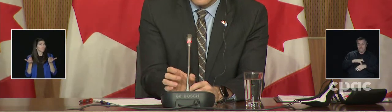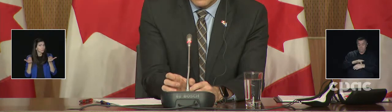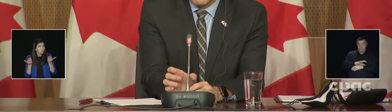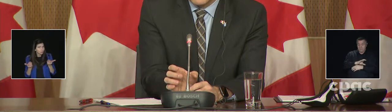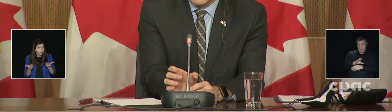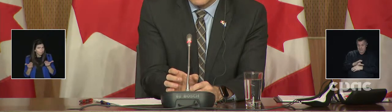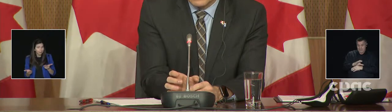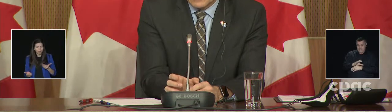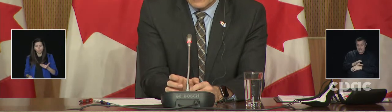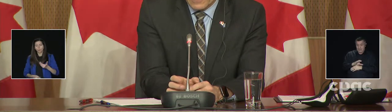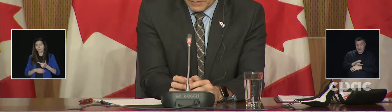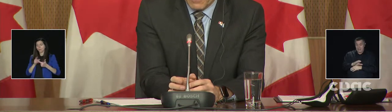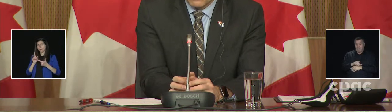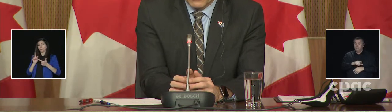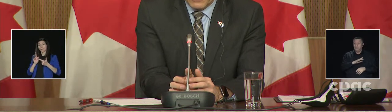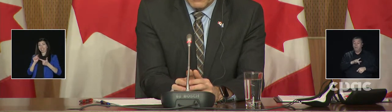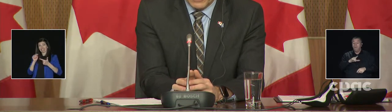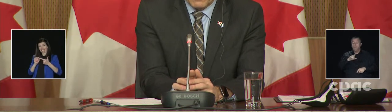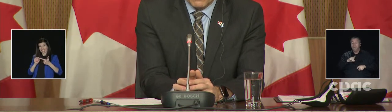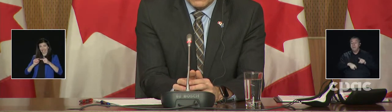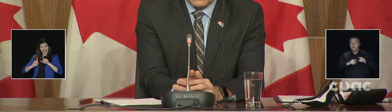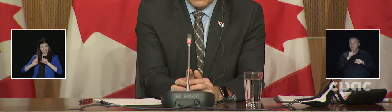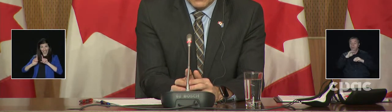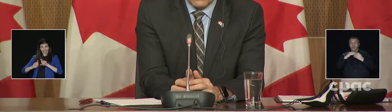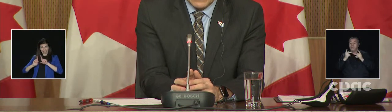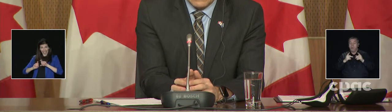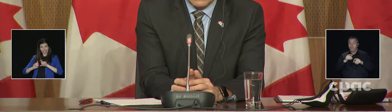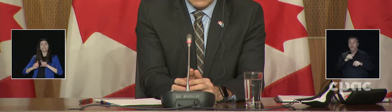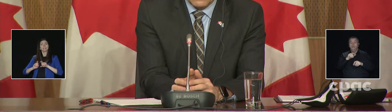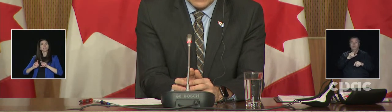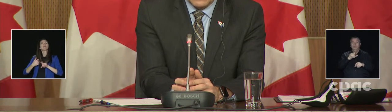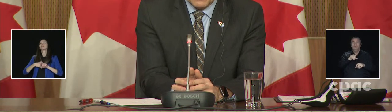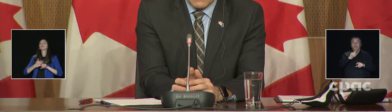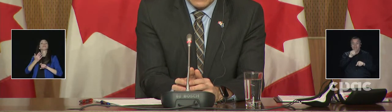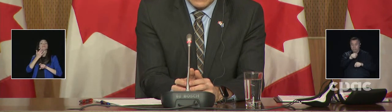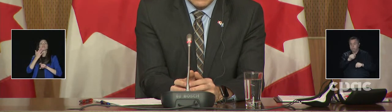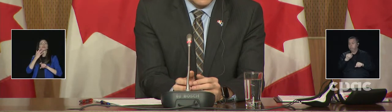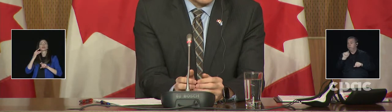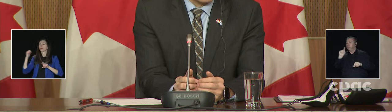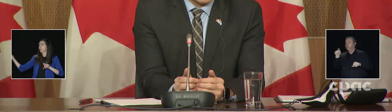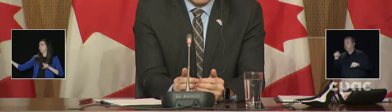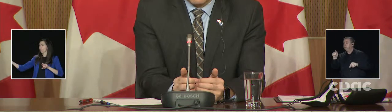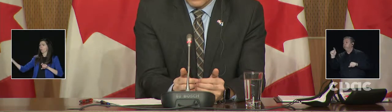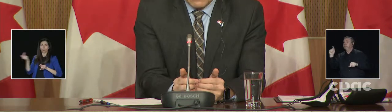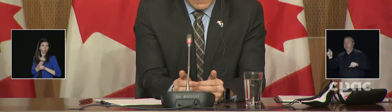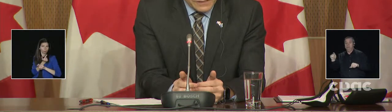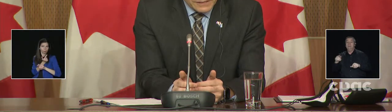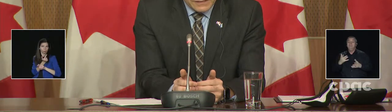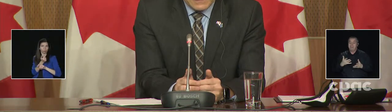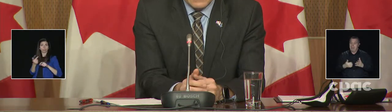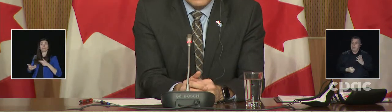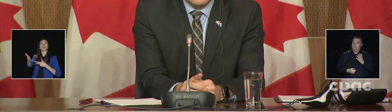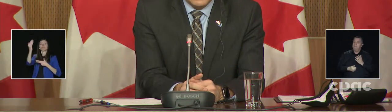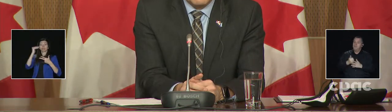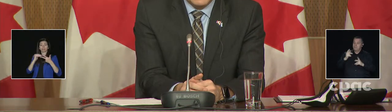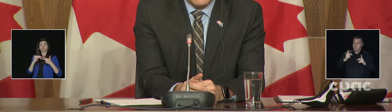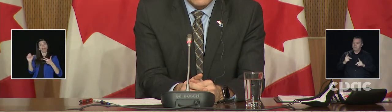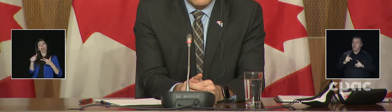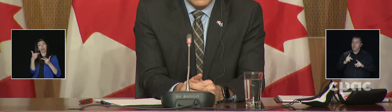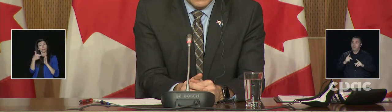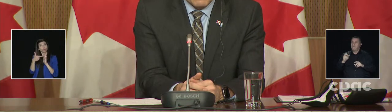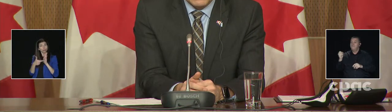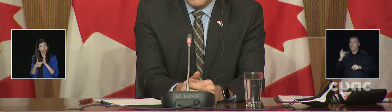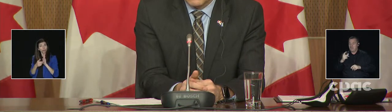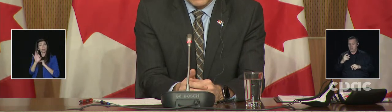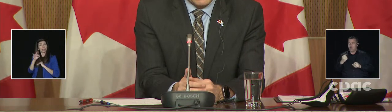for an important portion of air traveling. Then we have quarantine